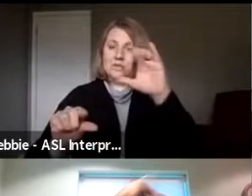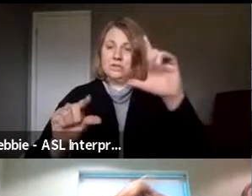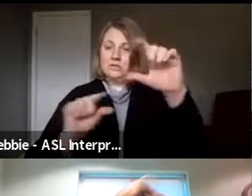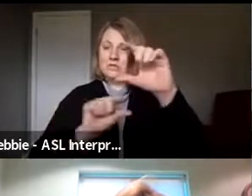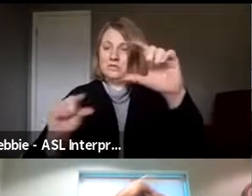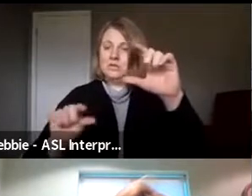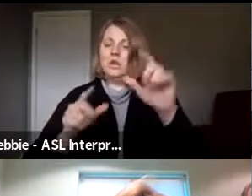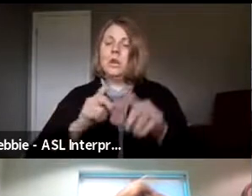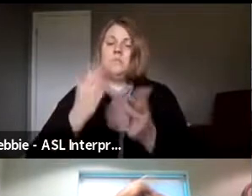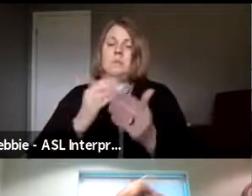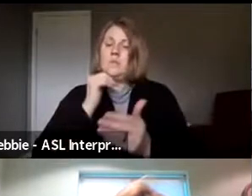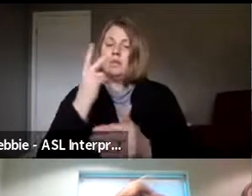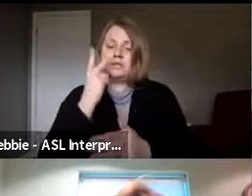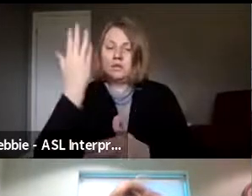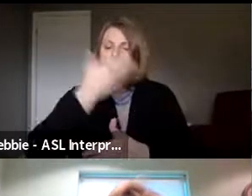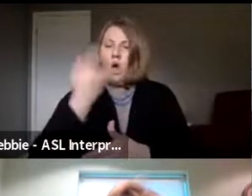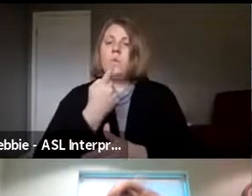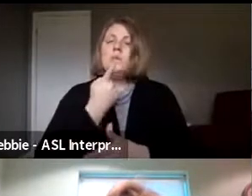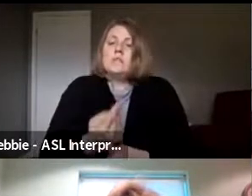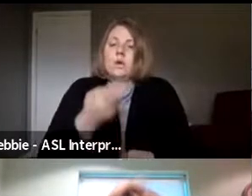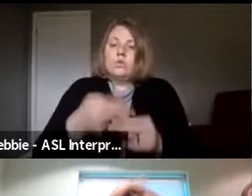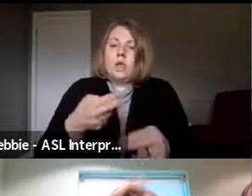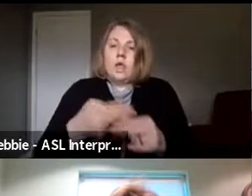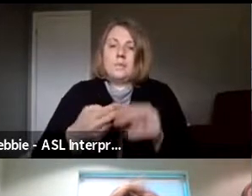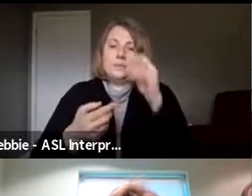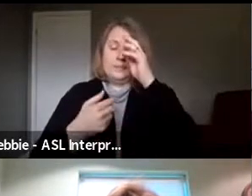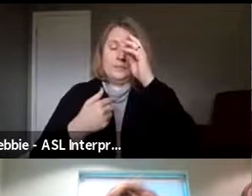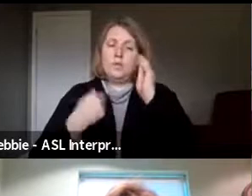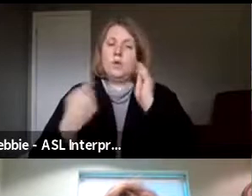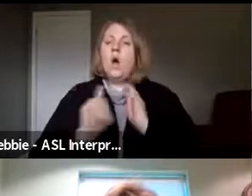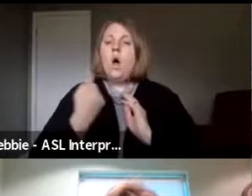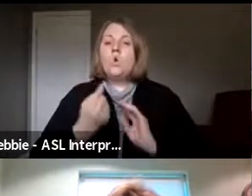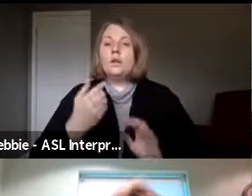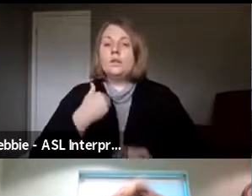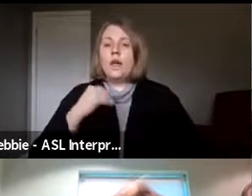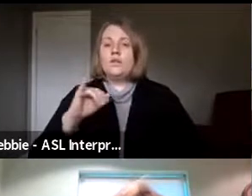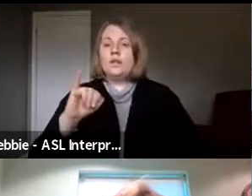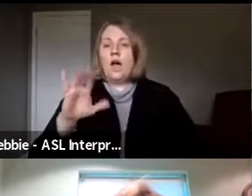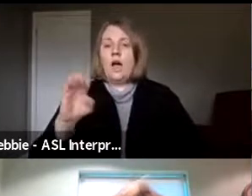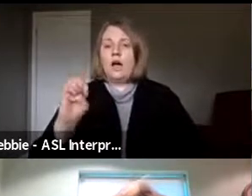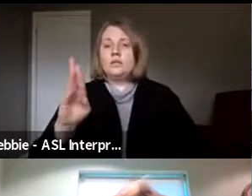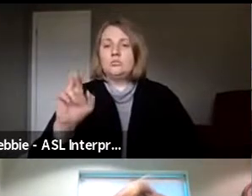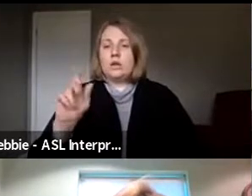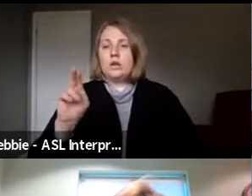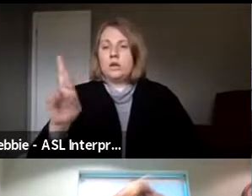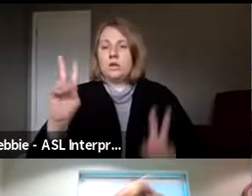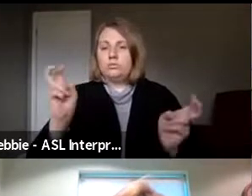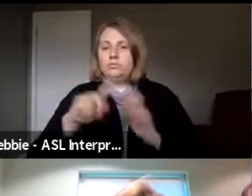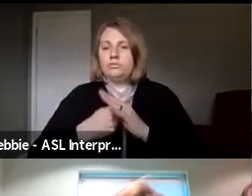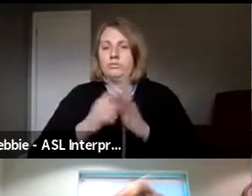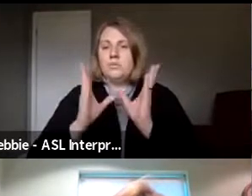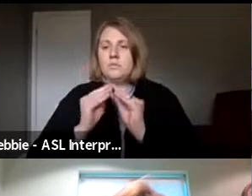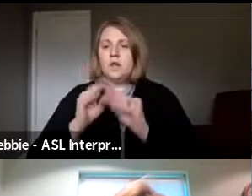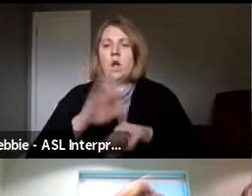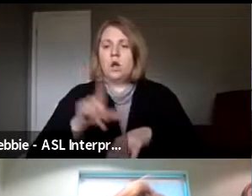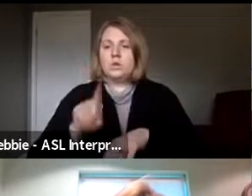not, they want to, you should always say your name. We always do an icebreaker when we are on